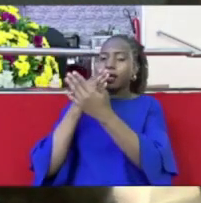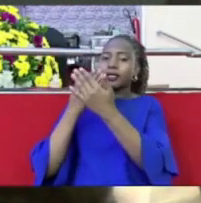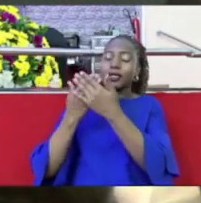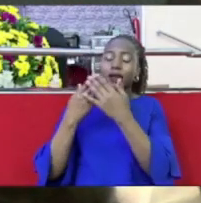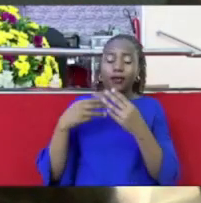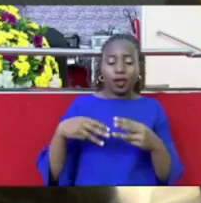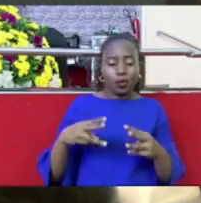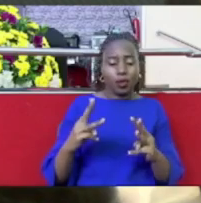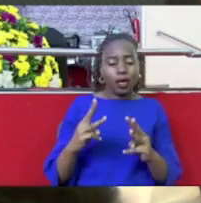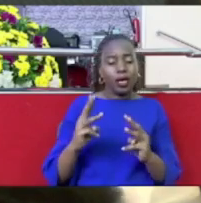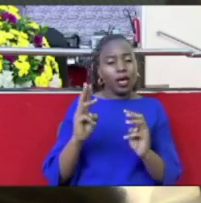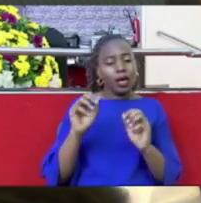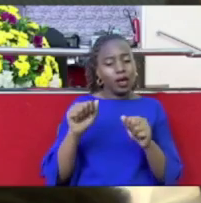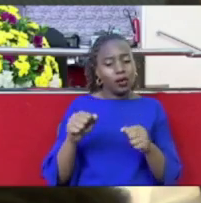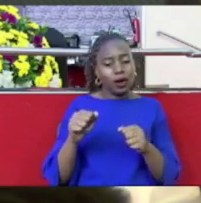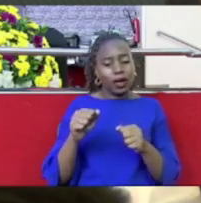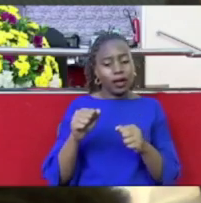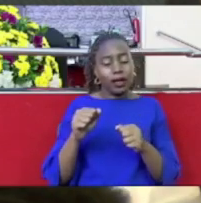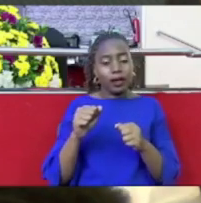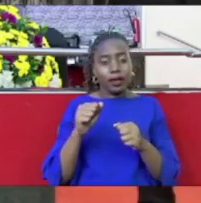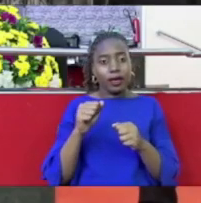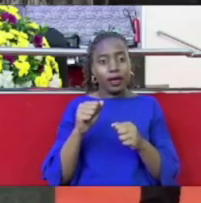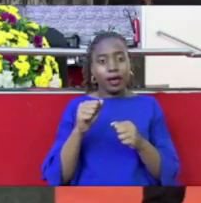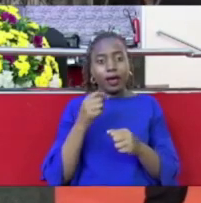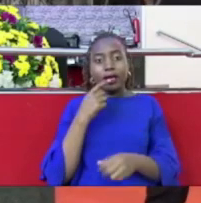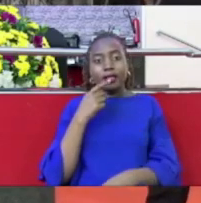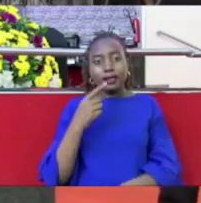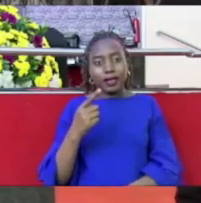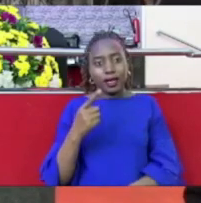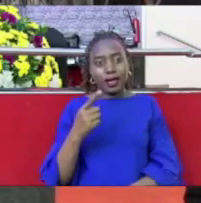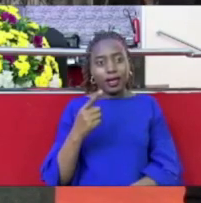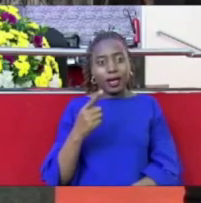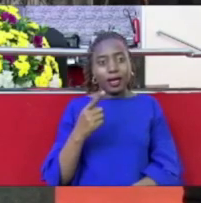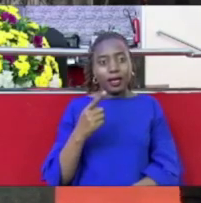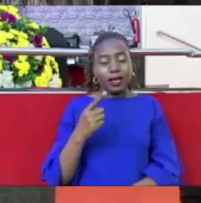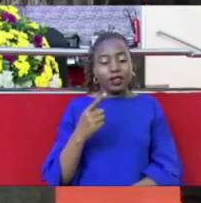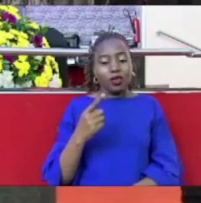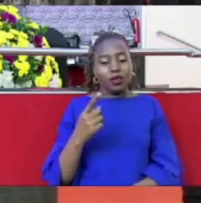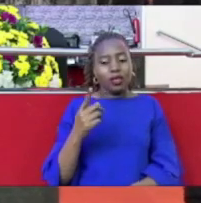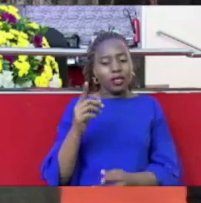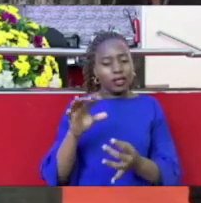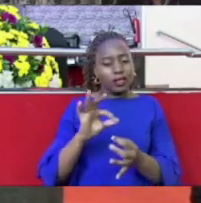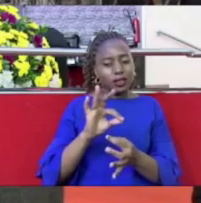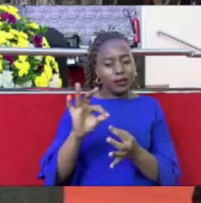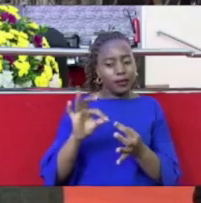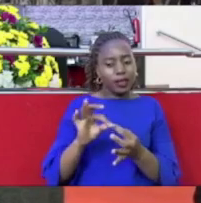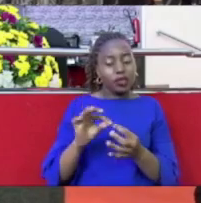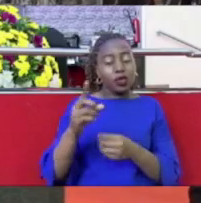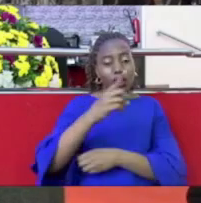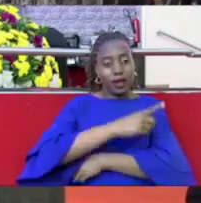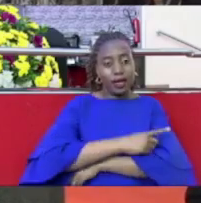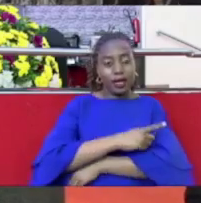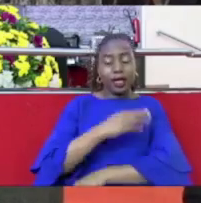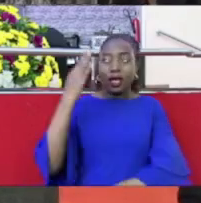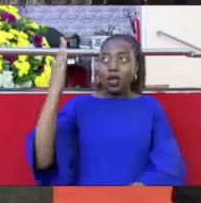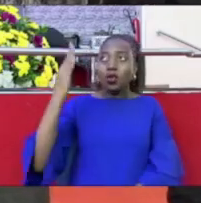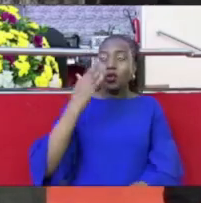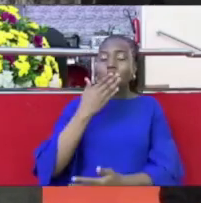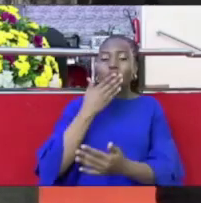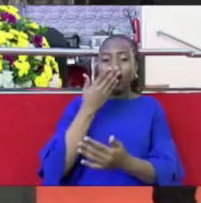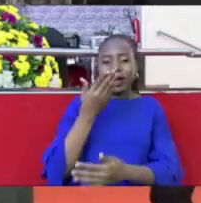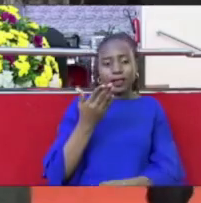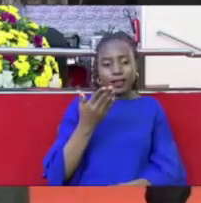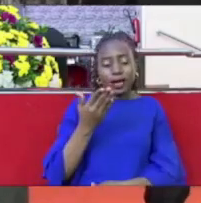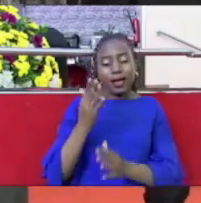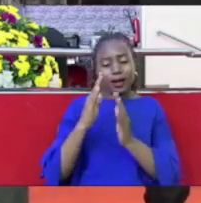shukrani, you could tell the Lord, on this day you answered my prayer. Waweza kumwambia Mungu kwamba siku hii ulijibu bila. On this day you answered another prayer. Na hii siku